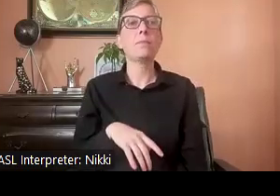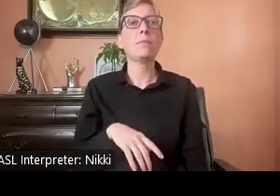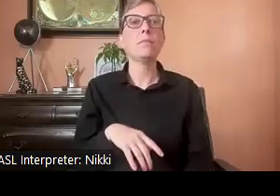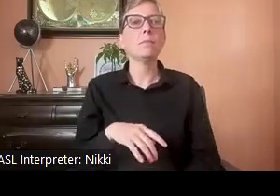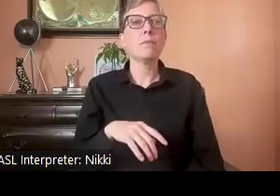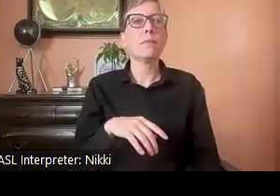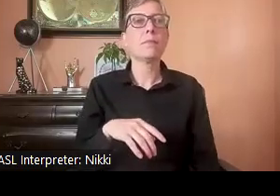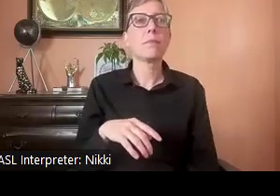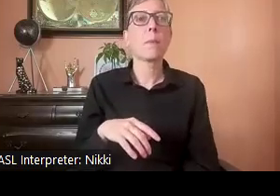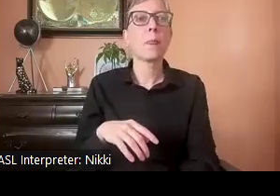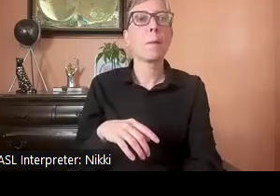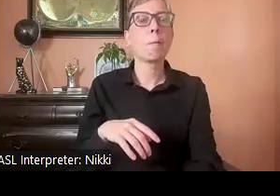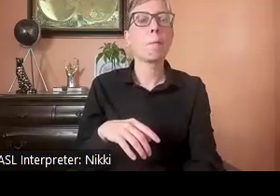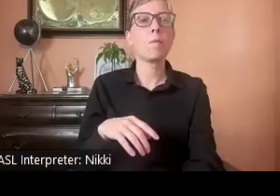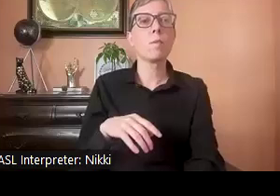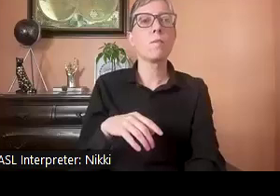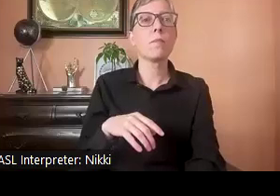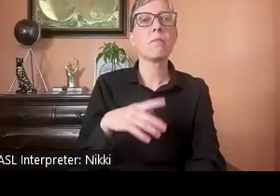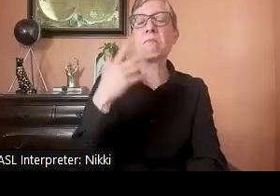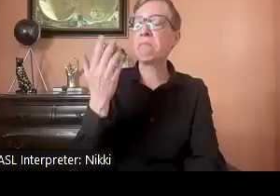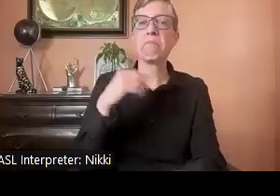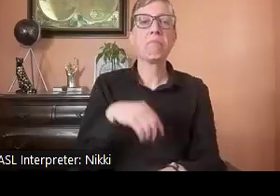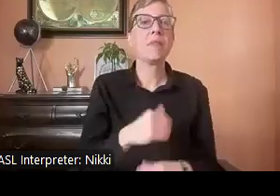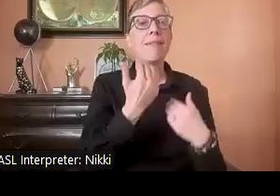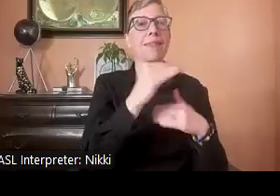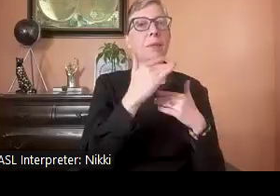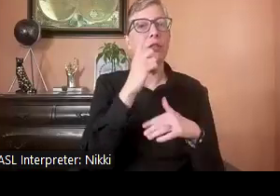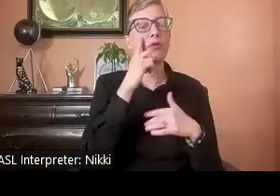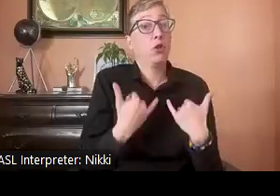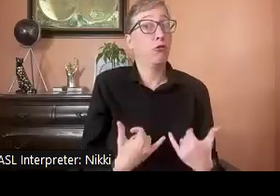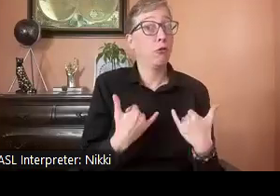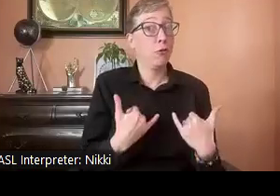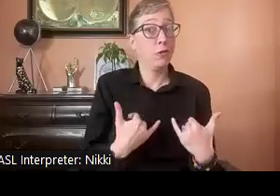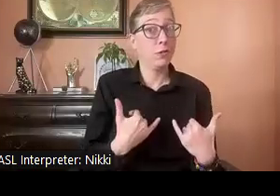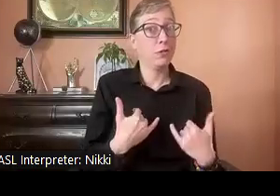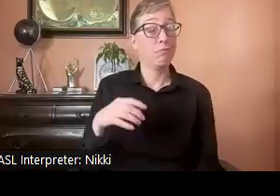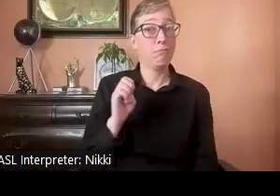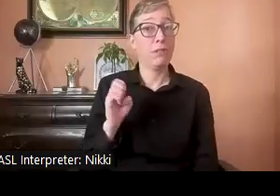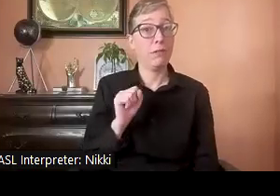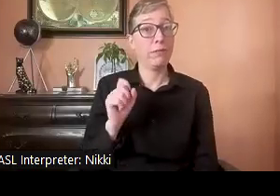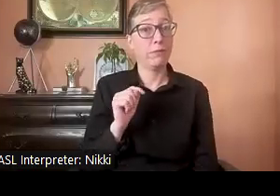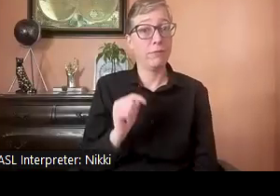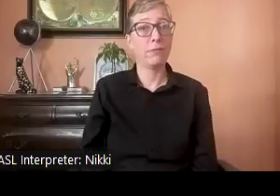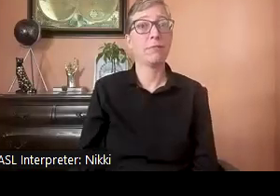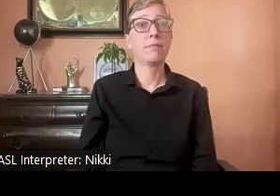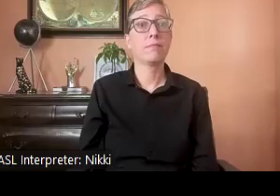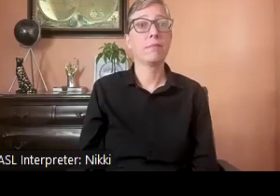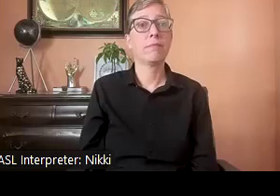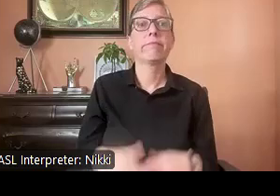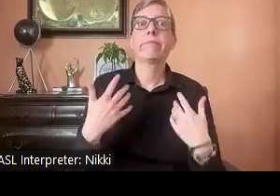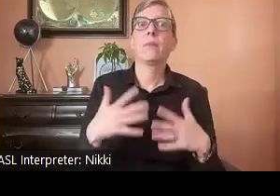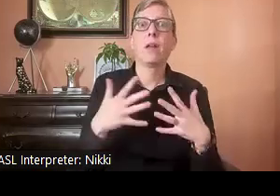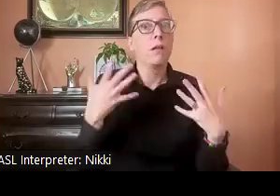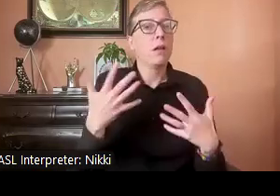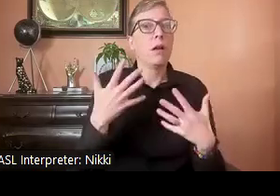read for a lot of us. So limitations for our current evidence support treatments are, it's very complex and labor intensive,